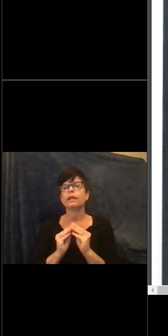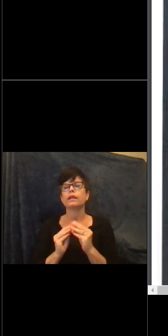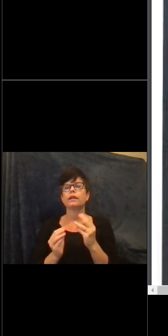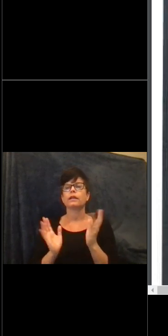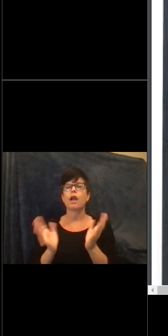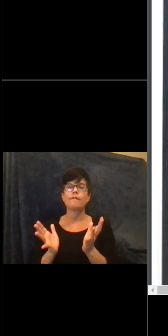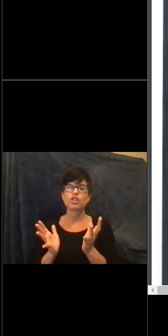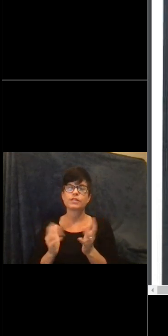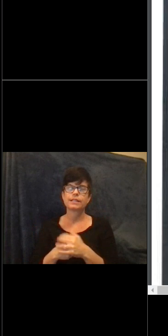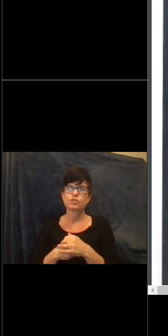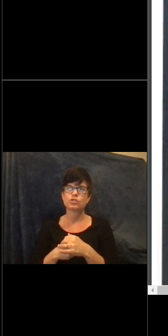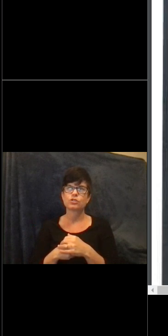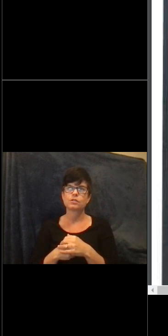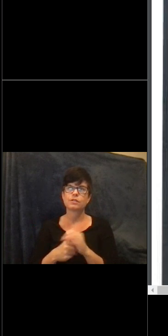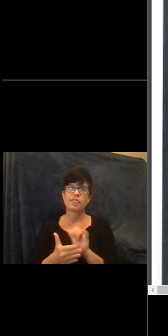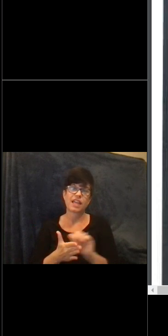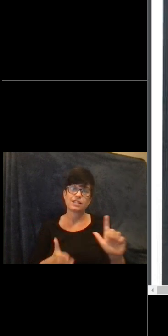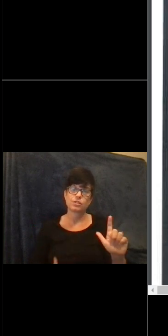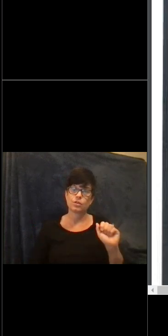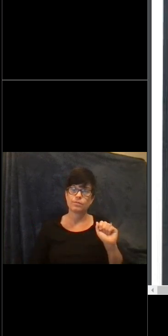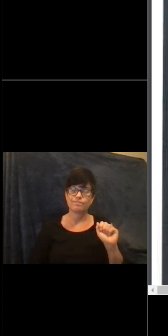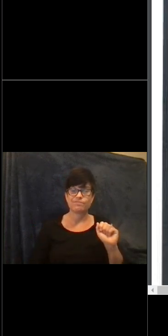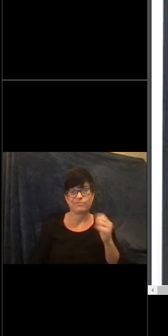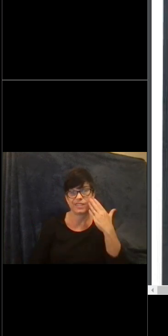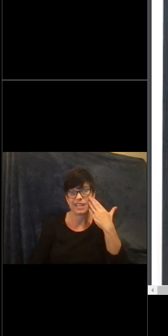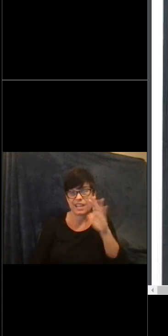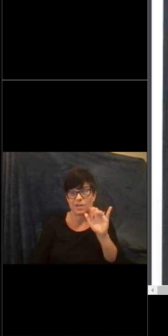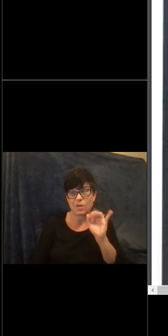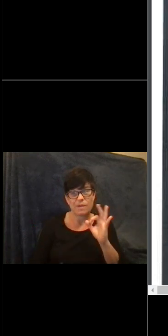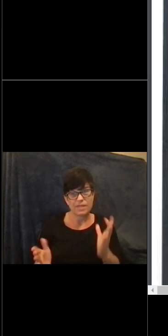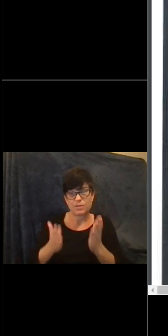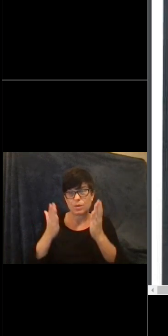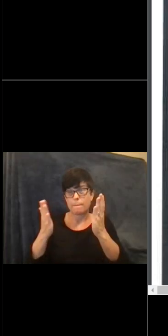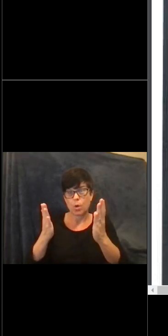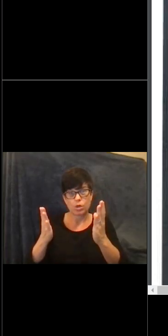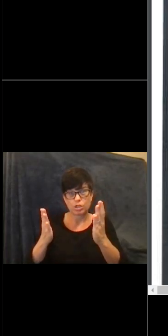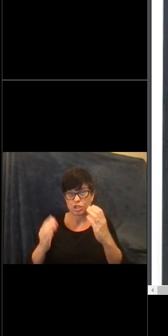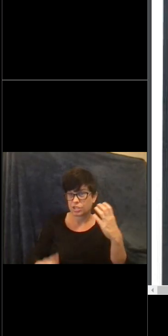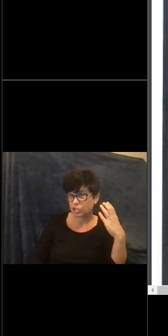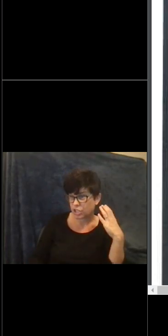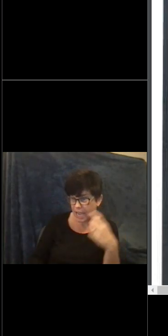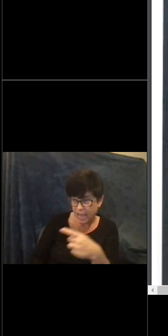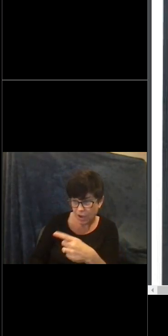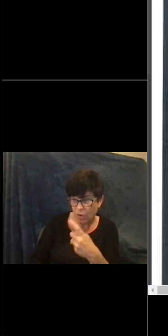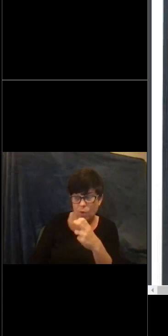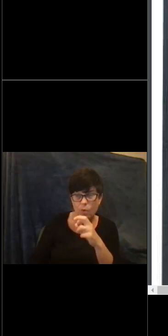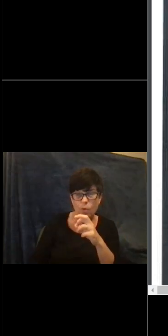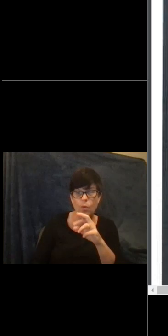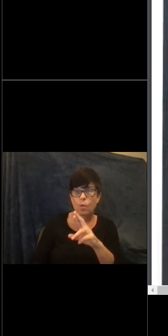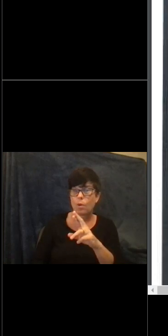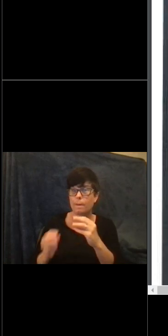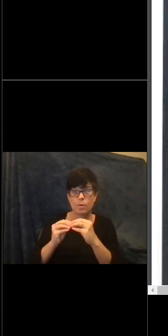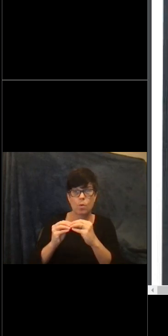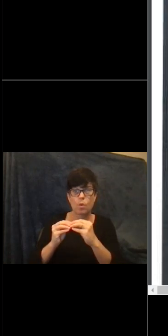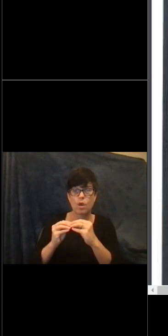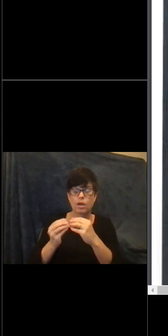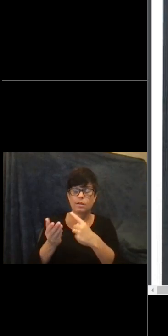So I know that, I don't know if that was a motion on the table, Chair, or if there's some more discussion to be